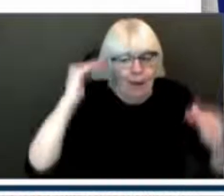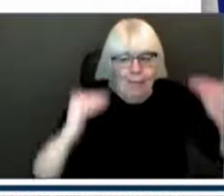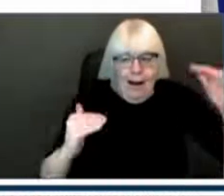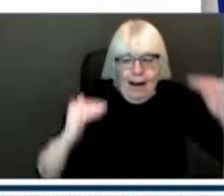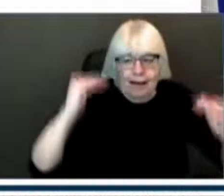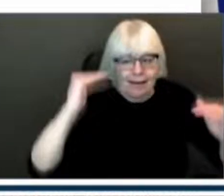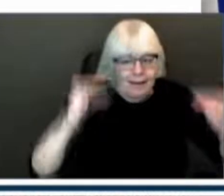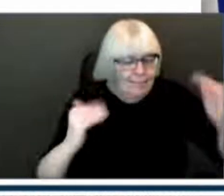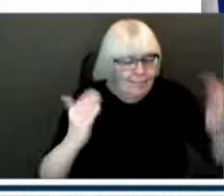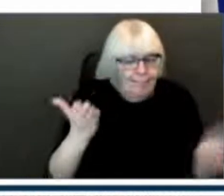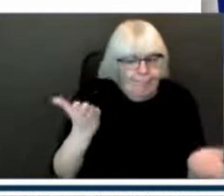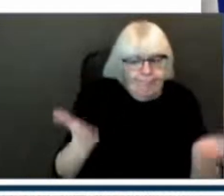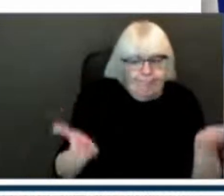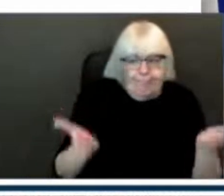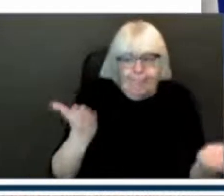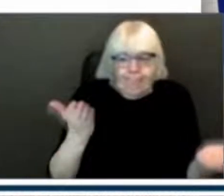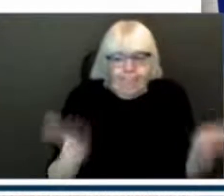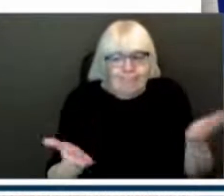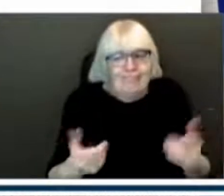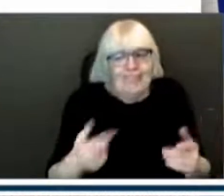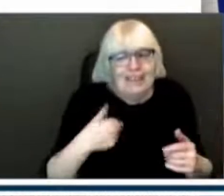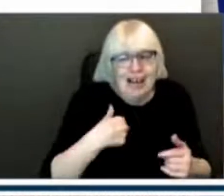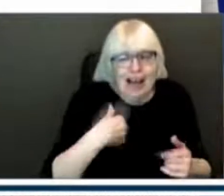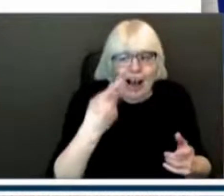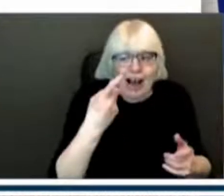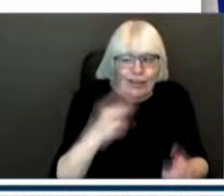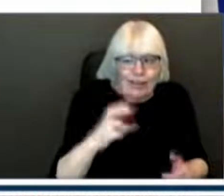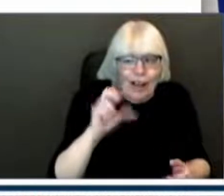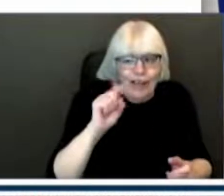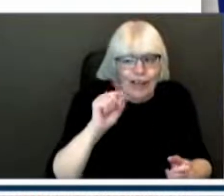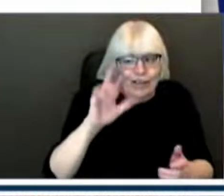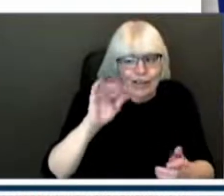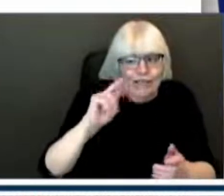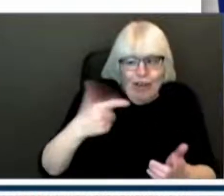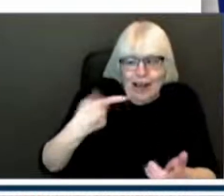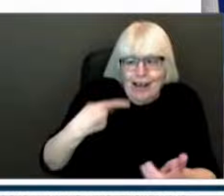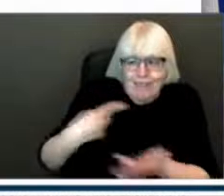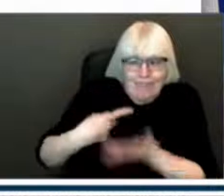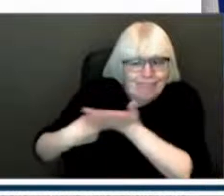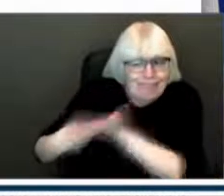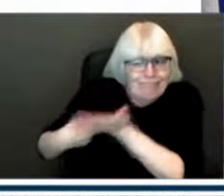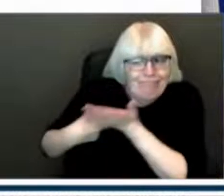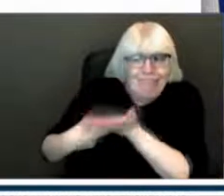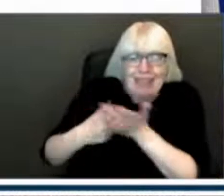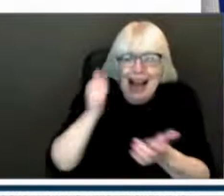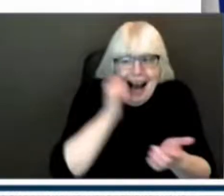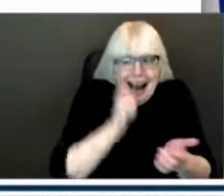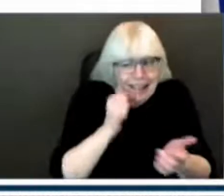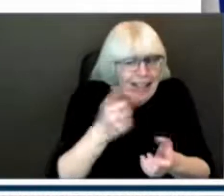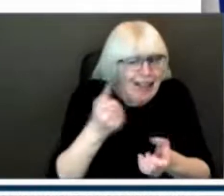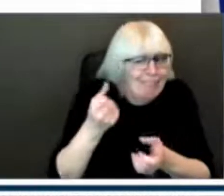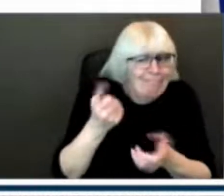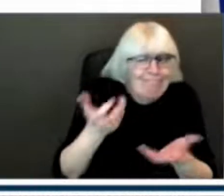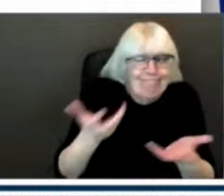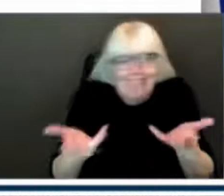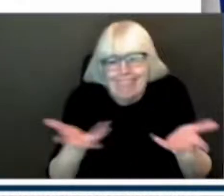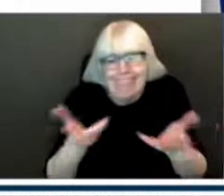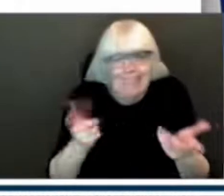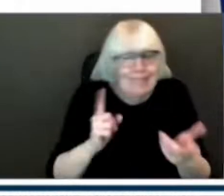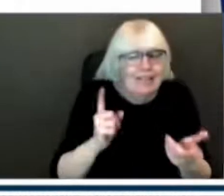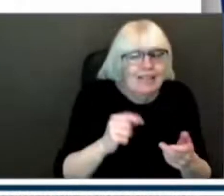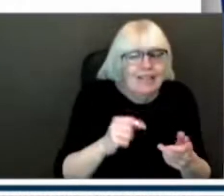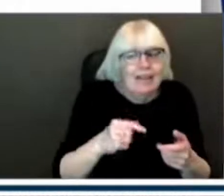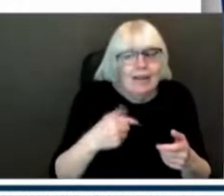I constantly consider. We consider it and talk about it each and every day. Public health not only has to consider